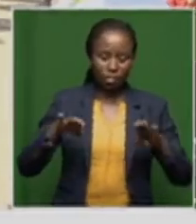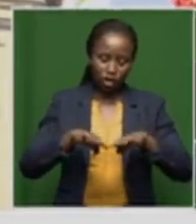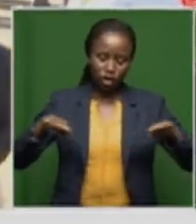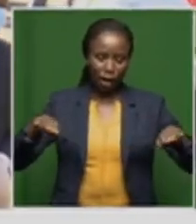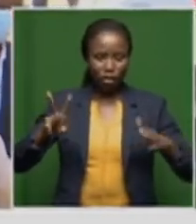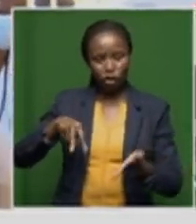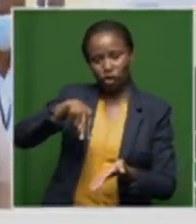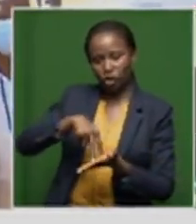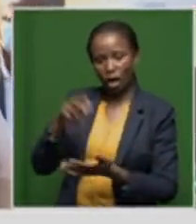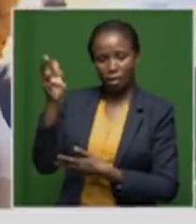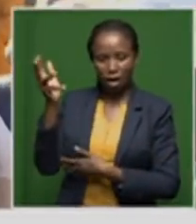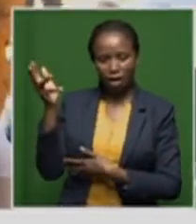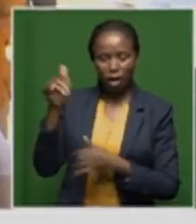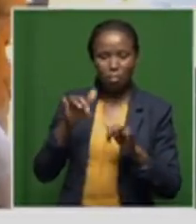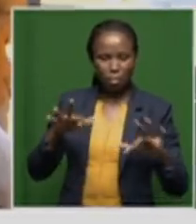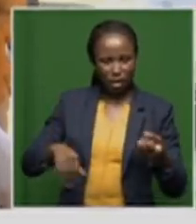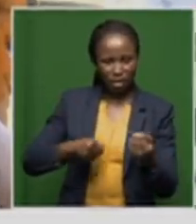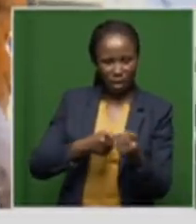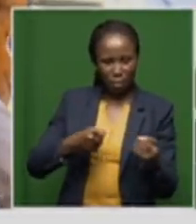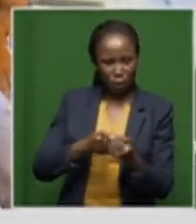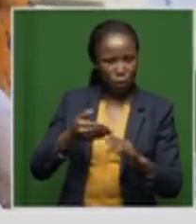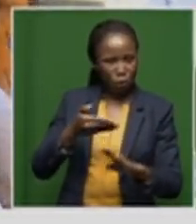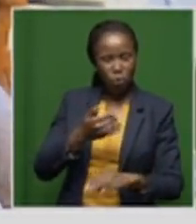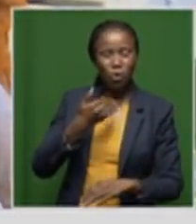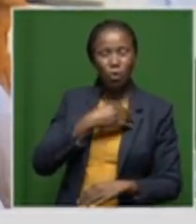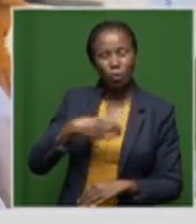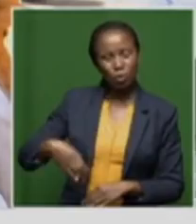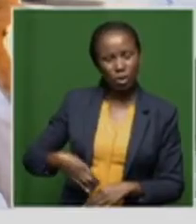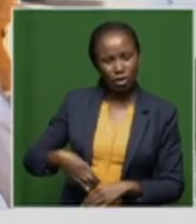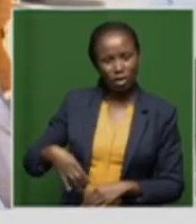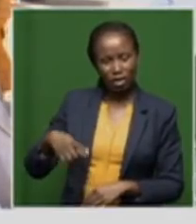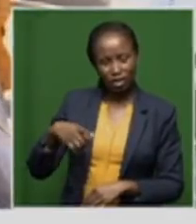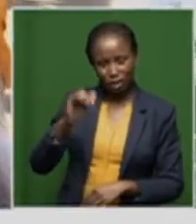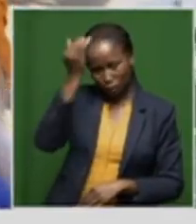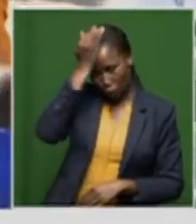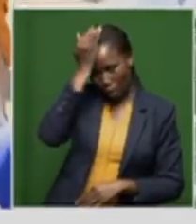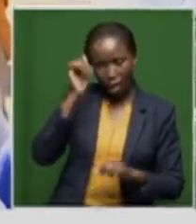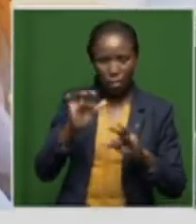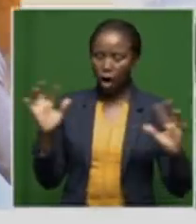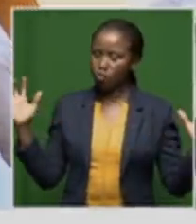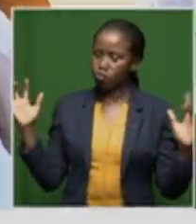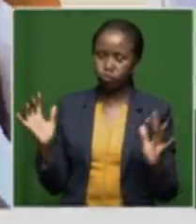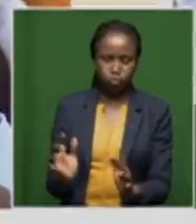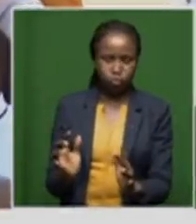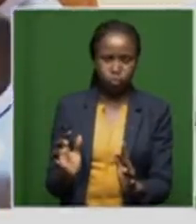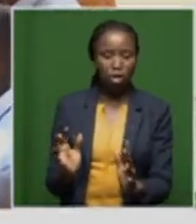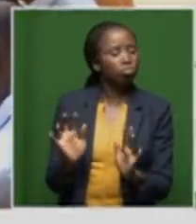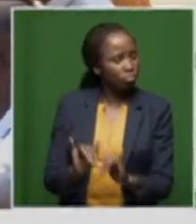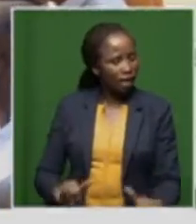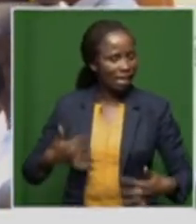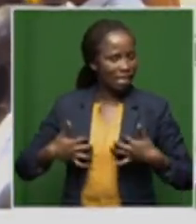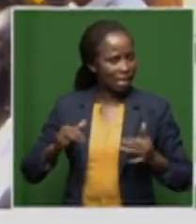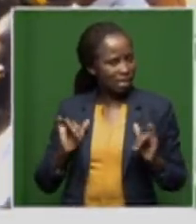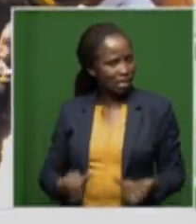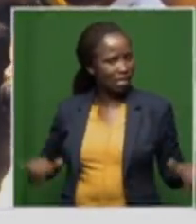where the supporters of the former president, of course, have gathered here. They're eagerly awaiting that